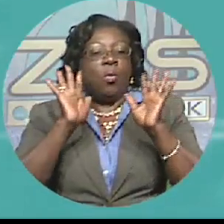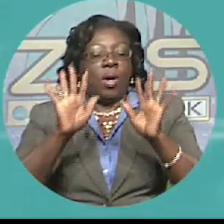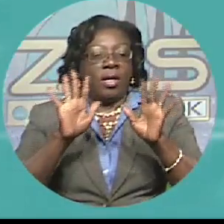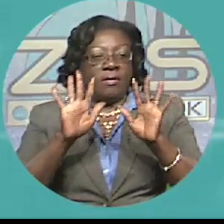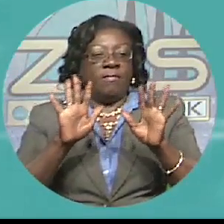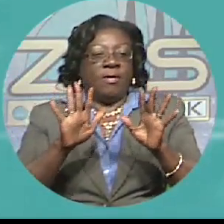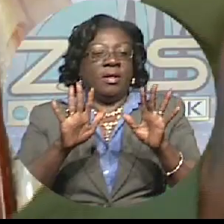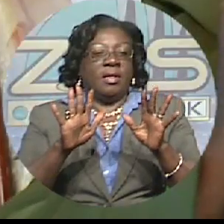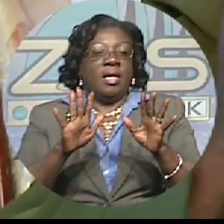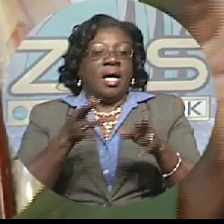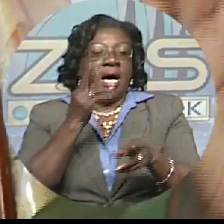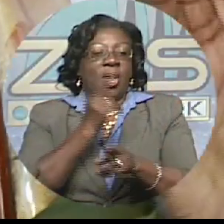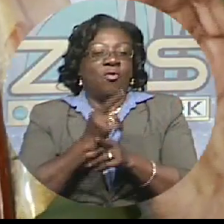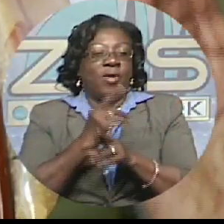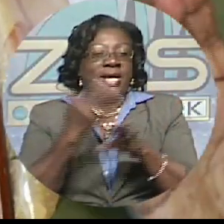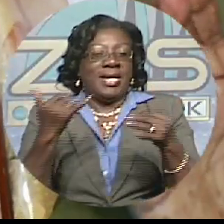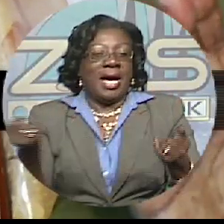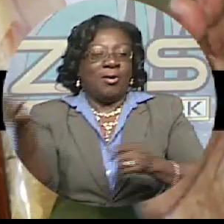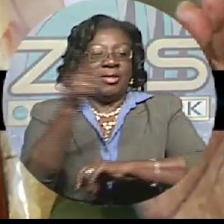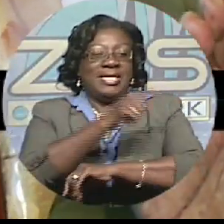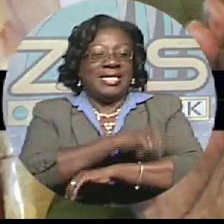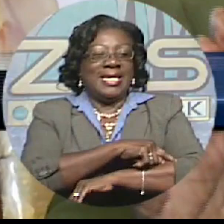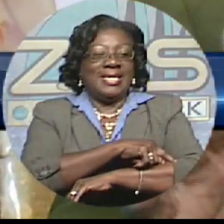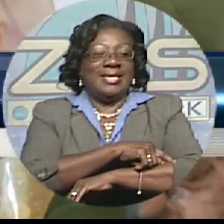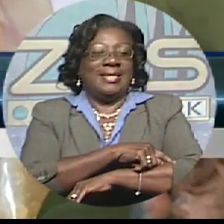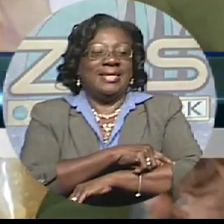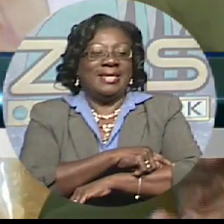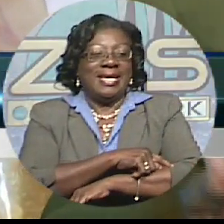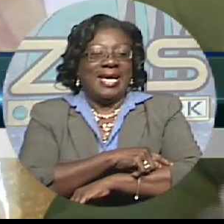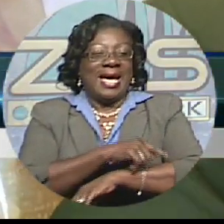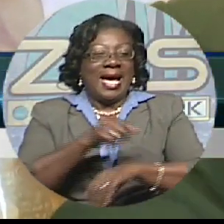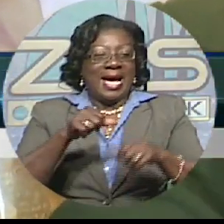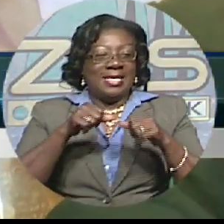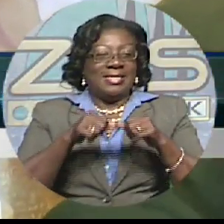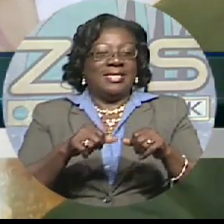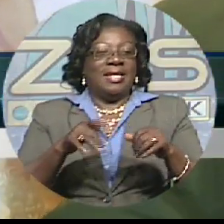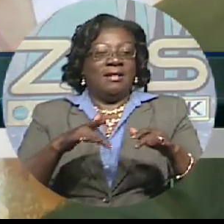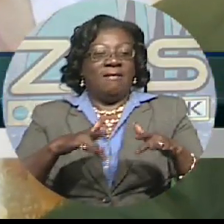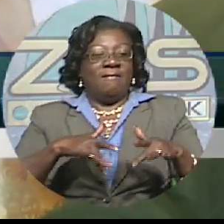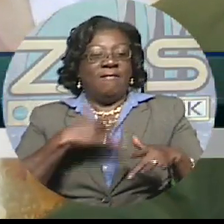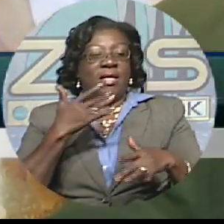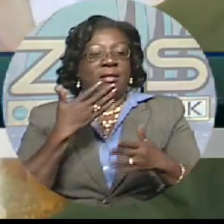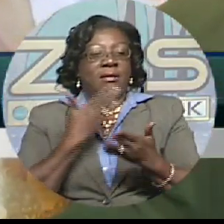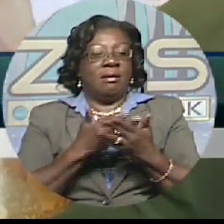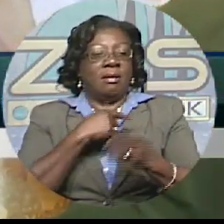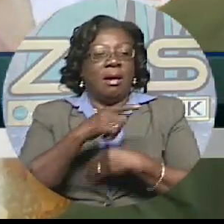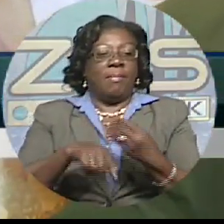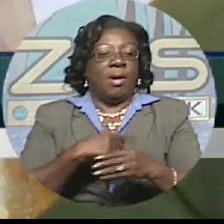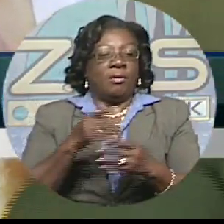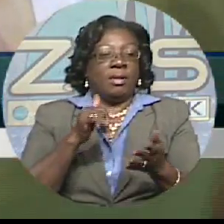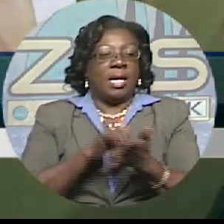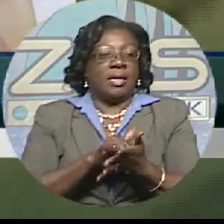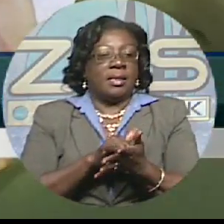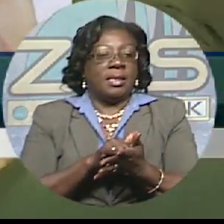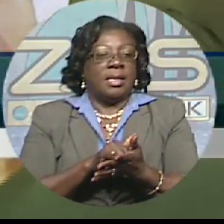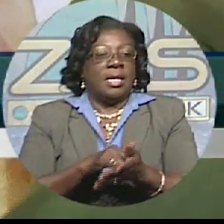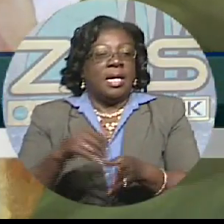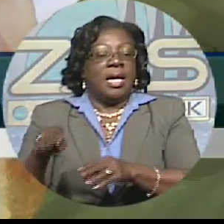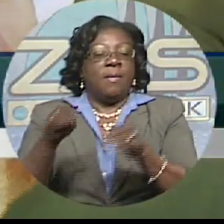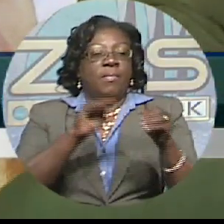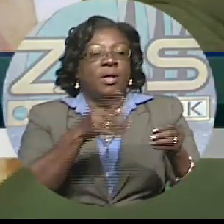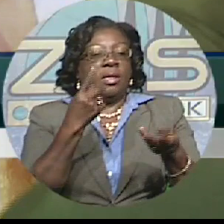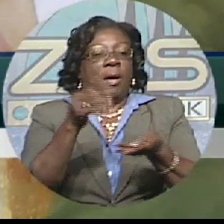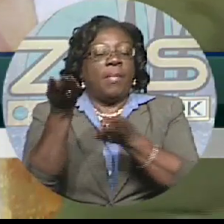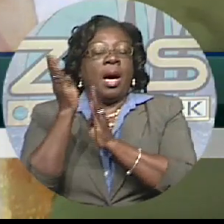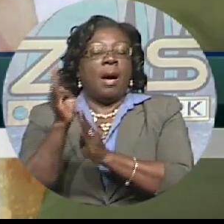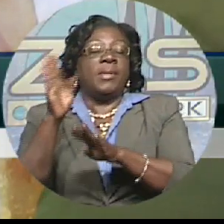And until right now, today, I still feel good about that. You know why? He put the